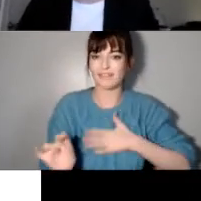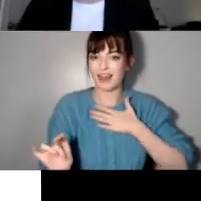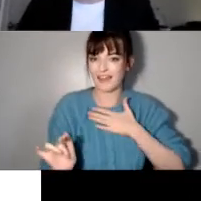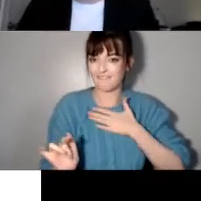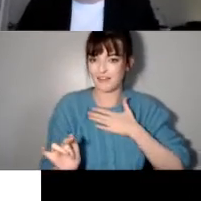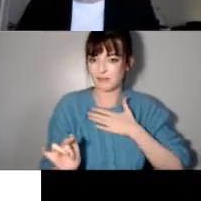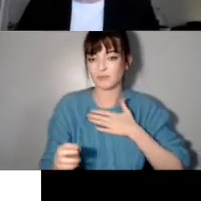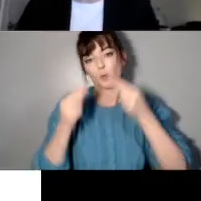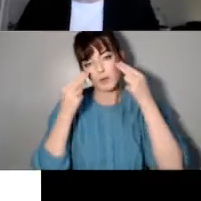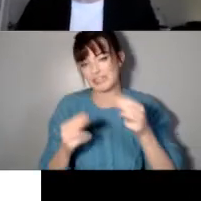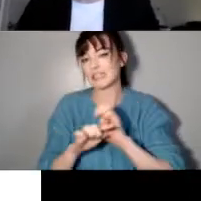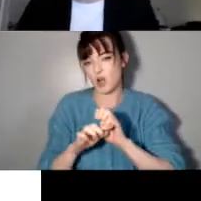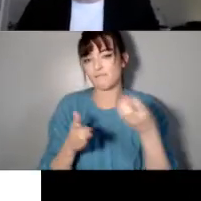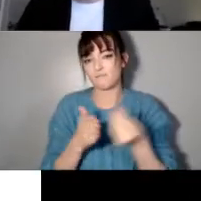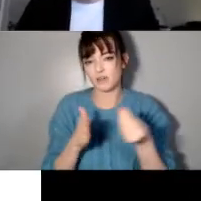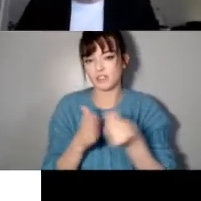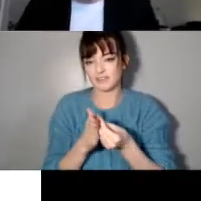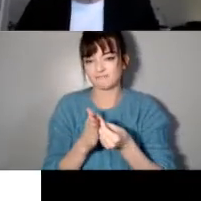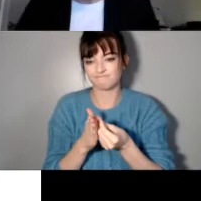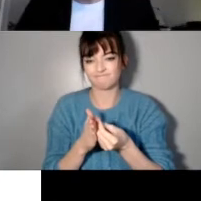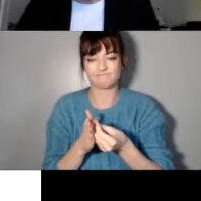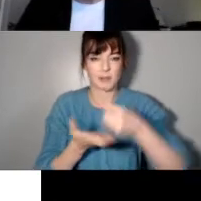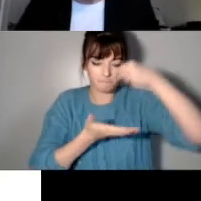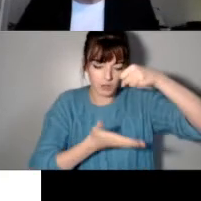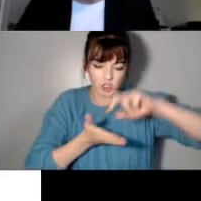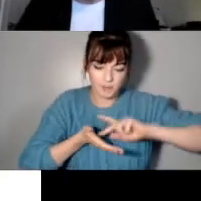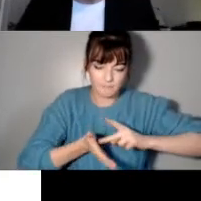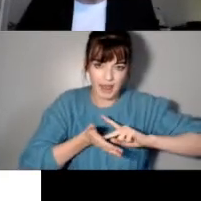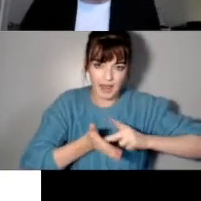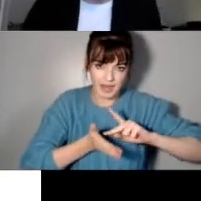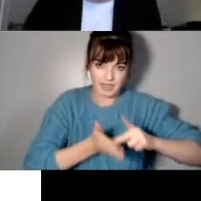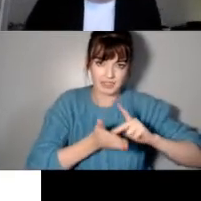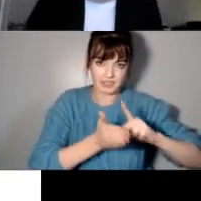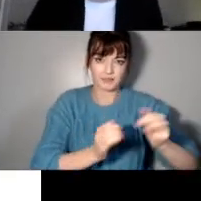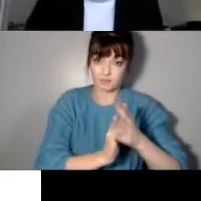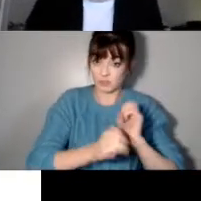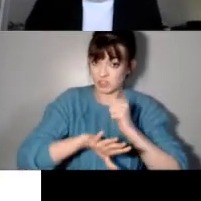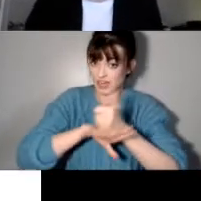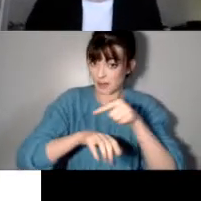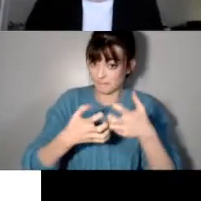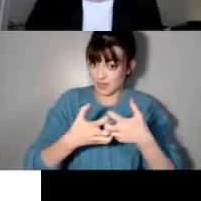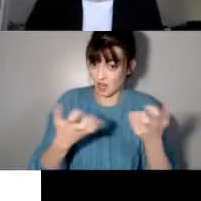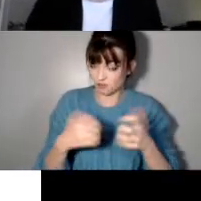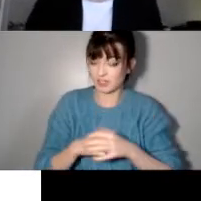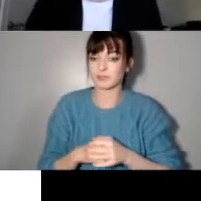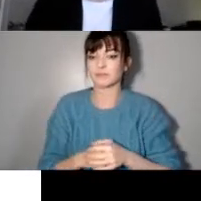have adequate funding and multi-annual budgetary planning to implement the decongregation agenda.